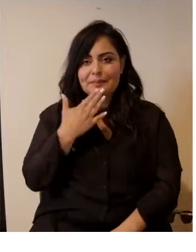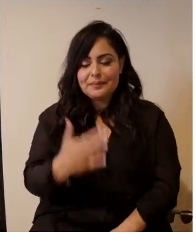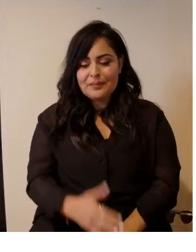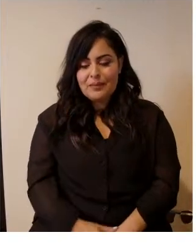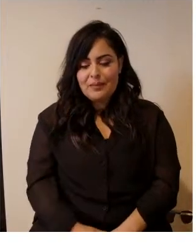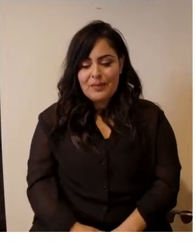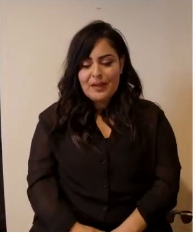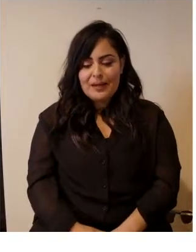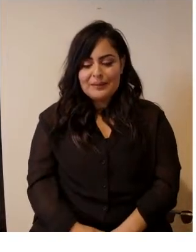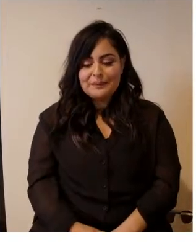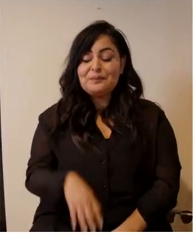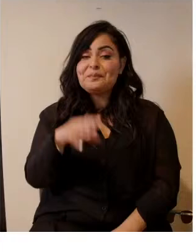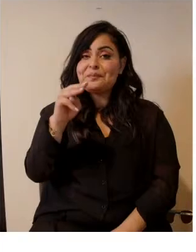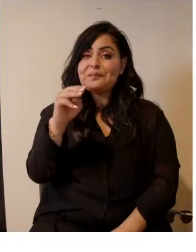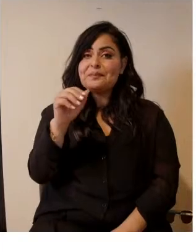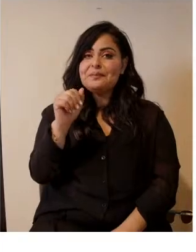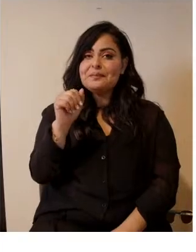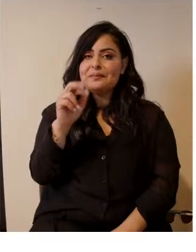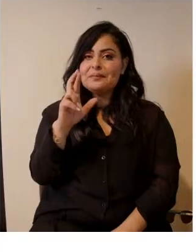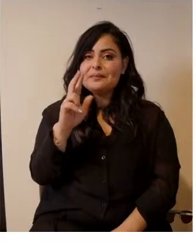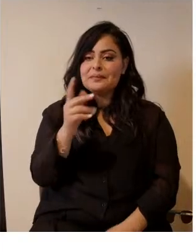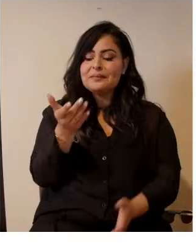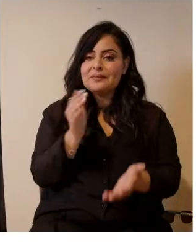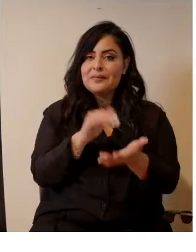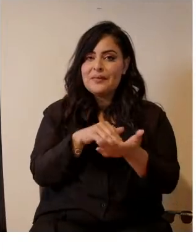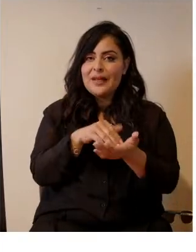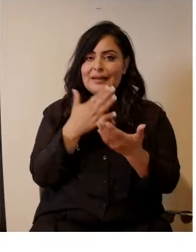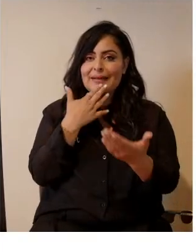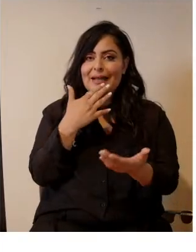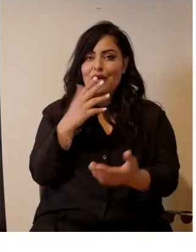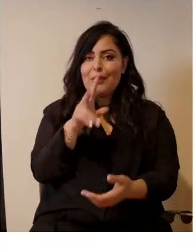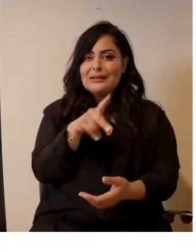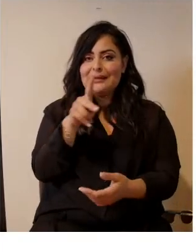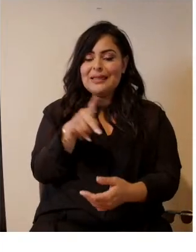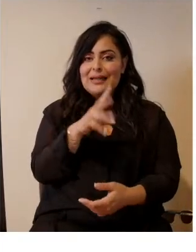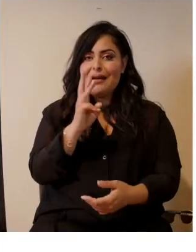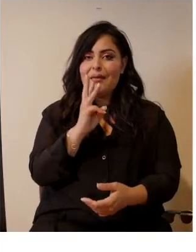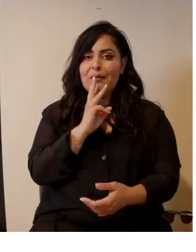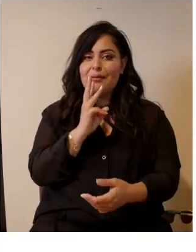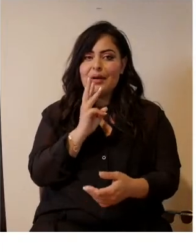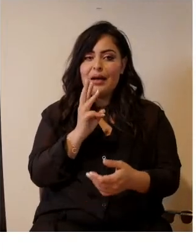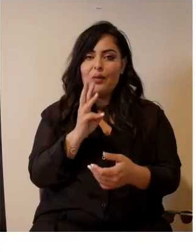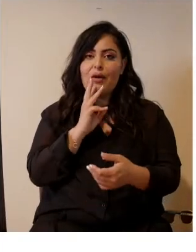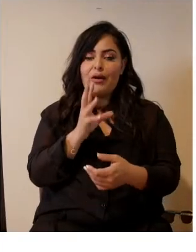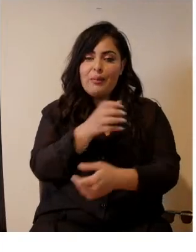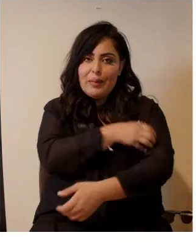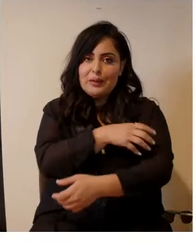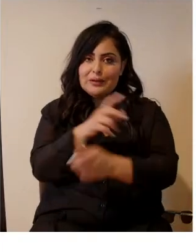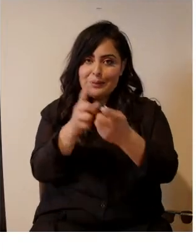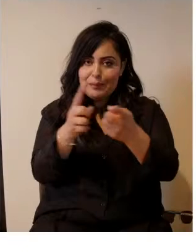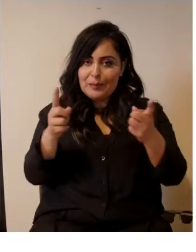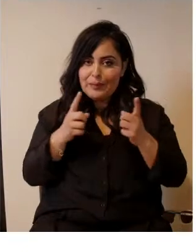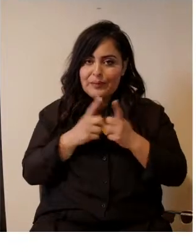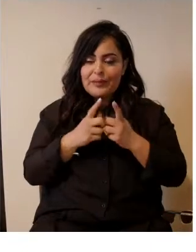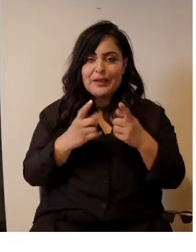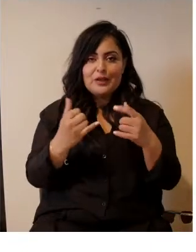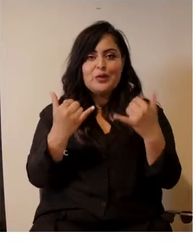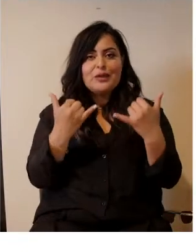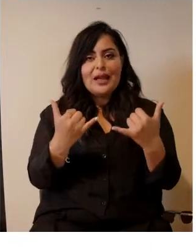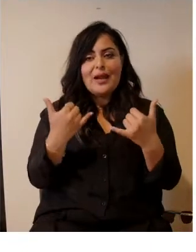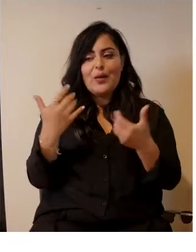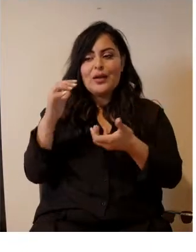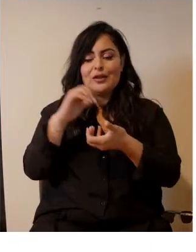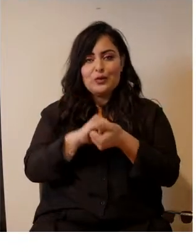Hi, Mark Pastrella again, and I want to thank the City of Pasadena Water and Power for their partnership. And as was stated, we've today